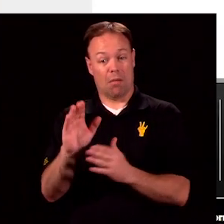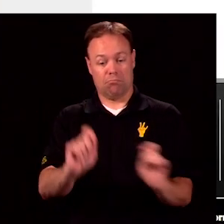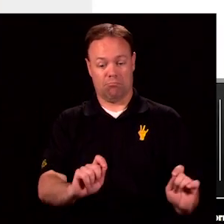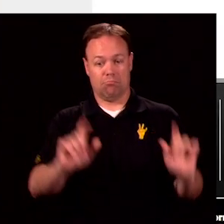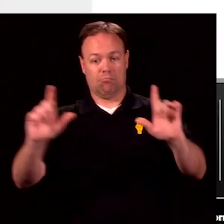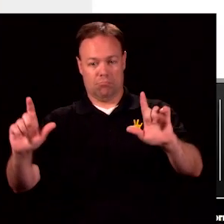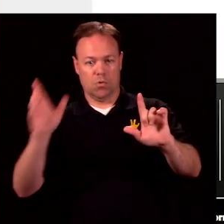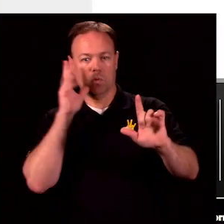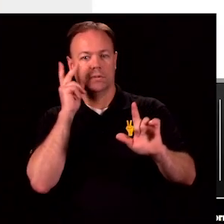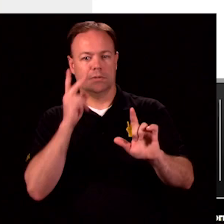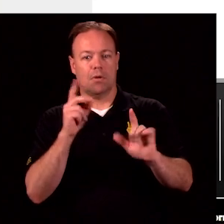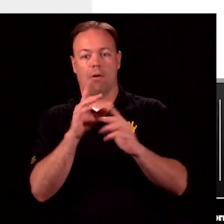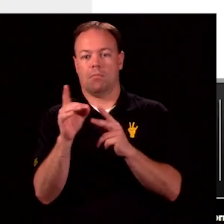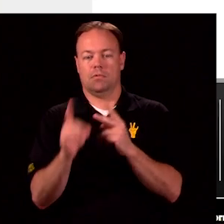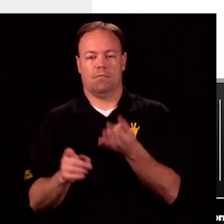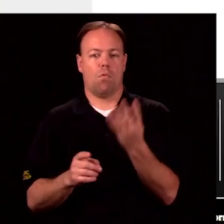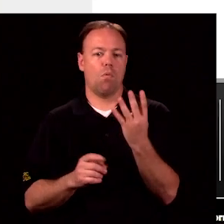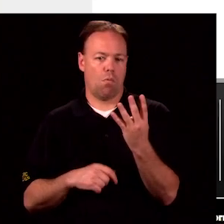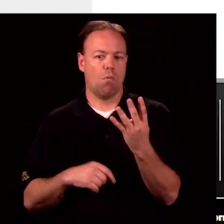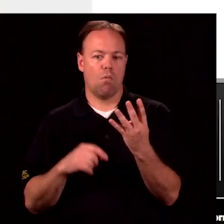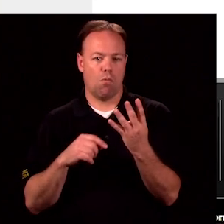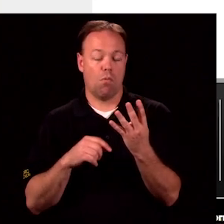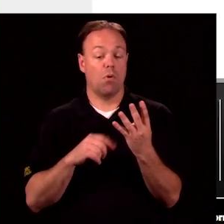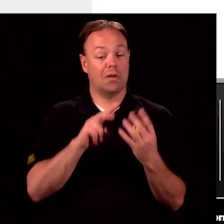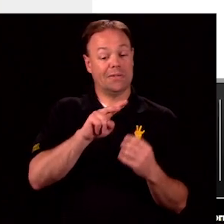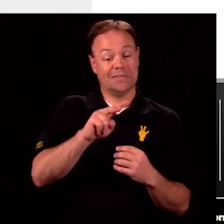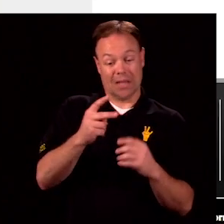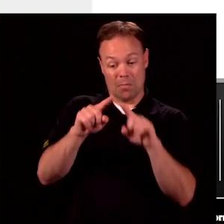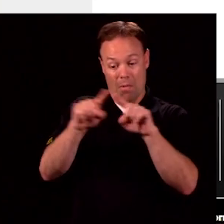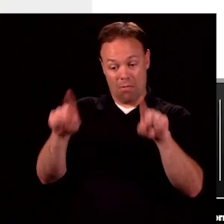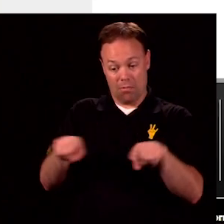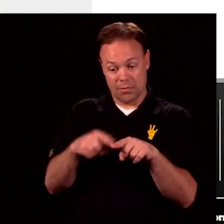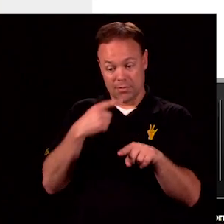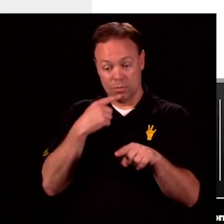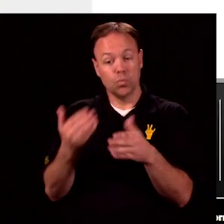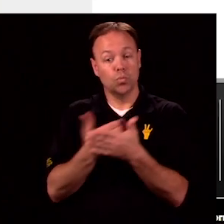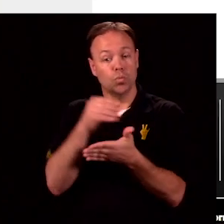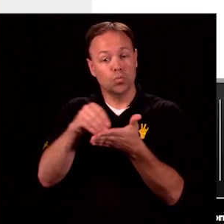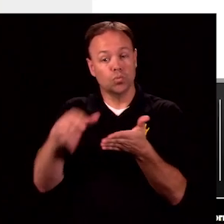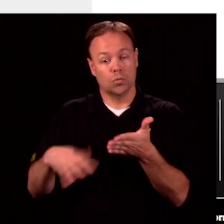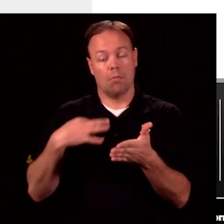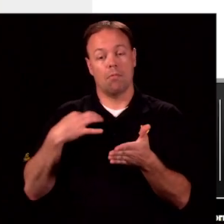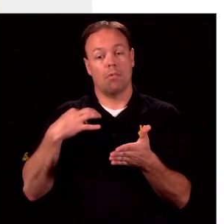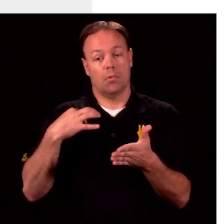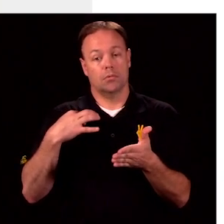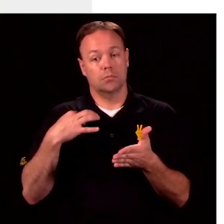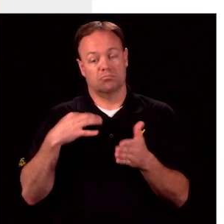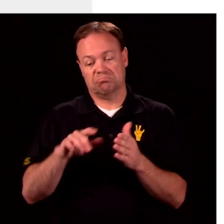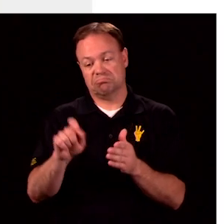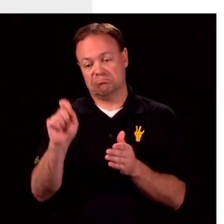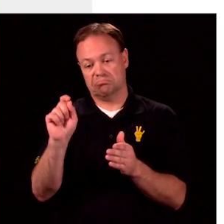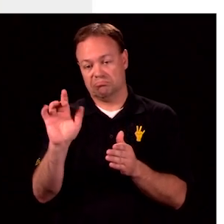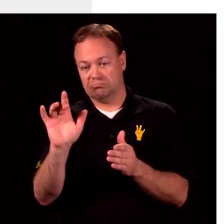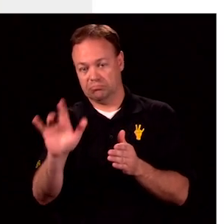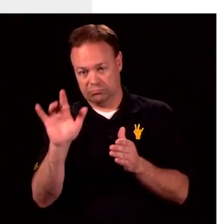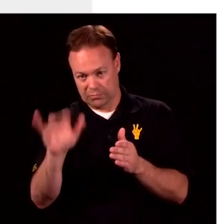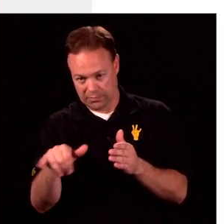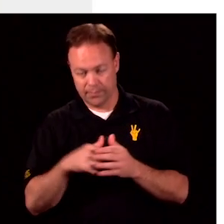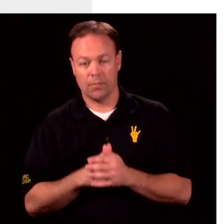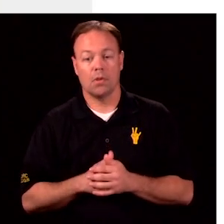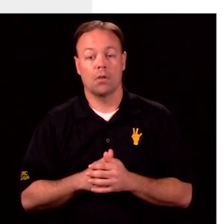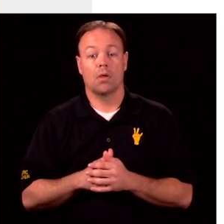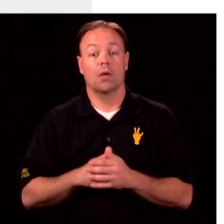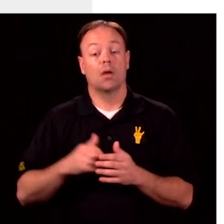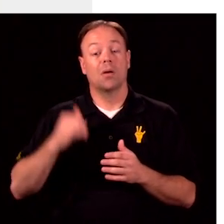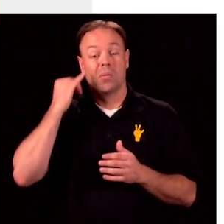you will see 4 options. Click the second box reading New Student Application. If you are not already